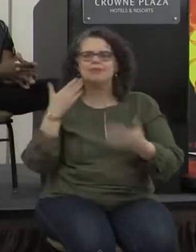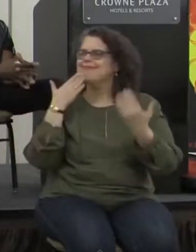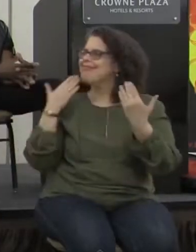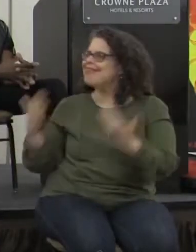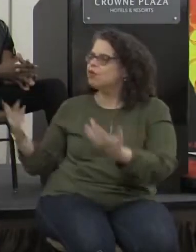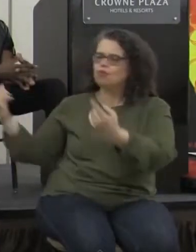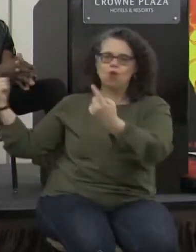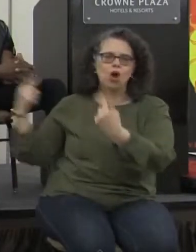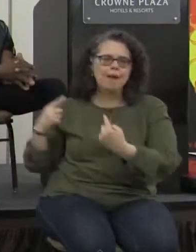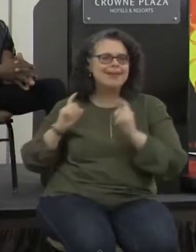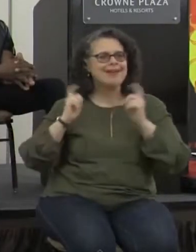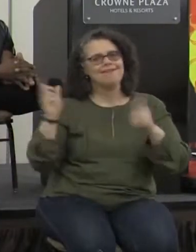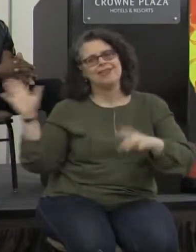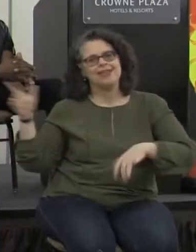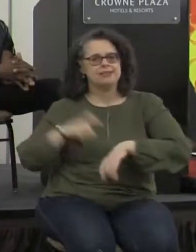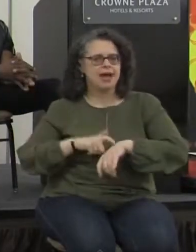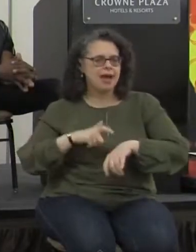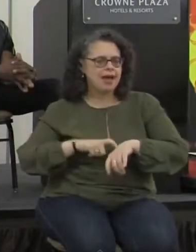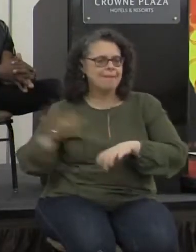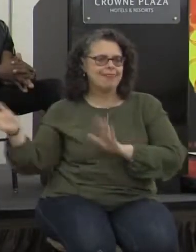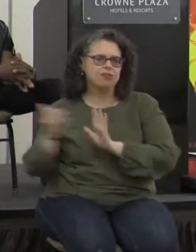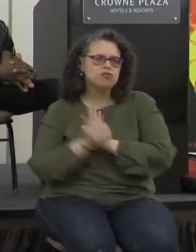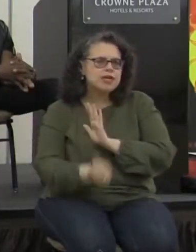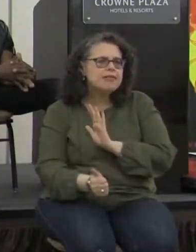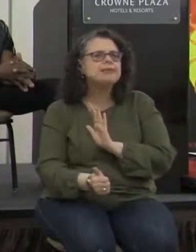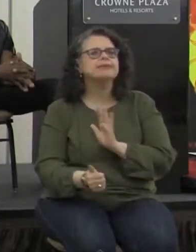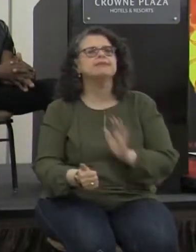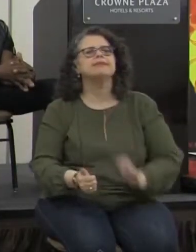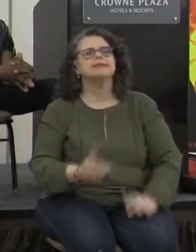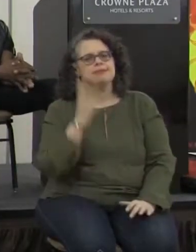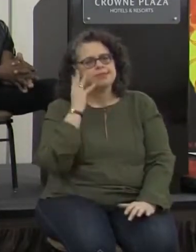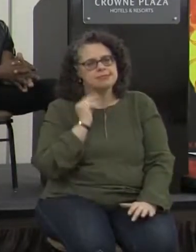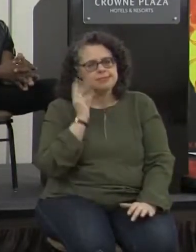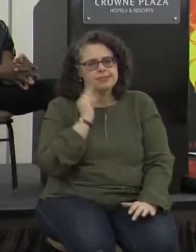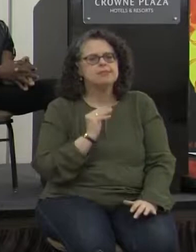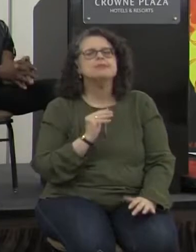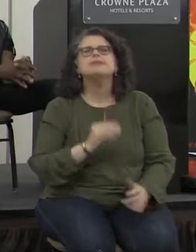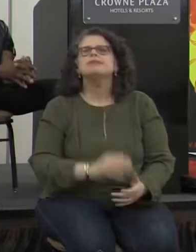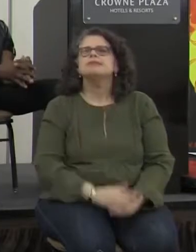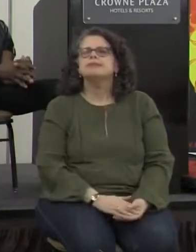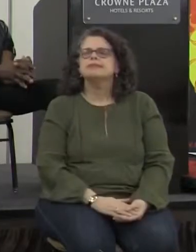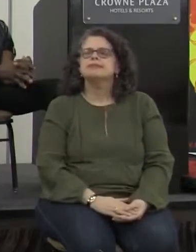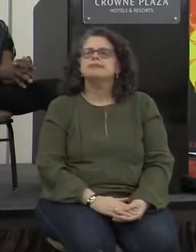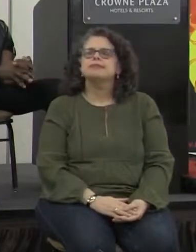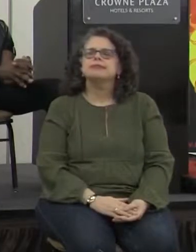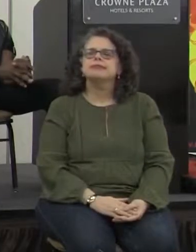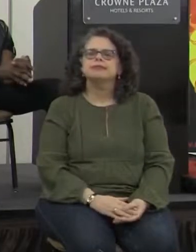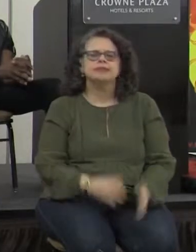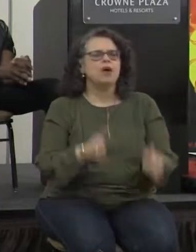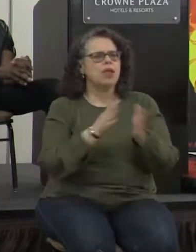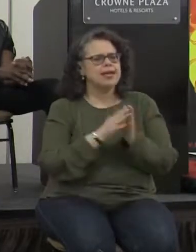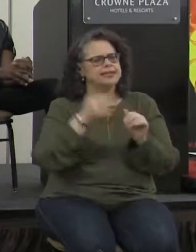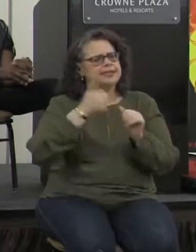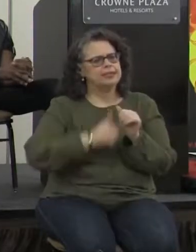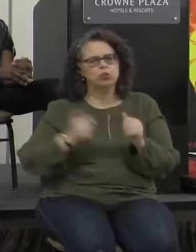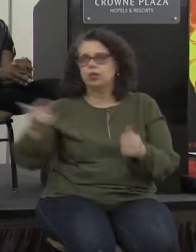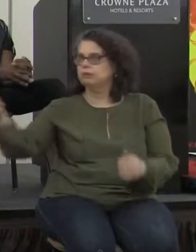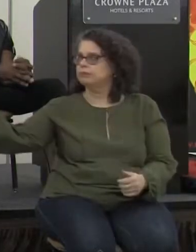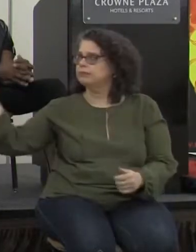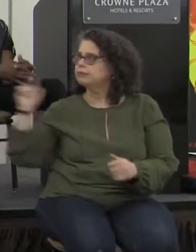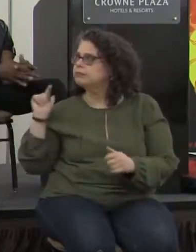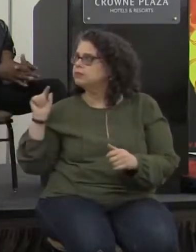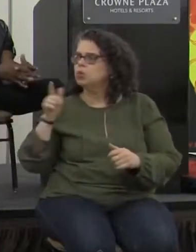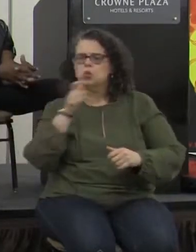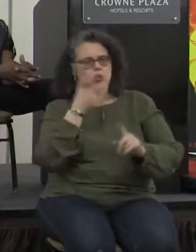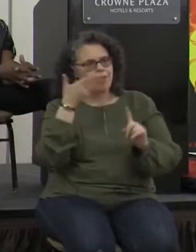and giving of their time and their talent to the panel. And I'll have each of them introduce themselves, who they are, where